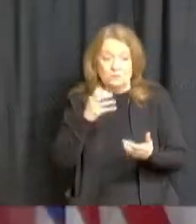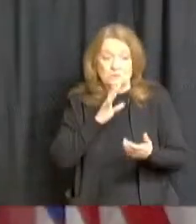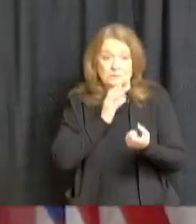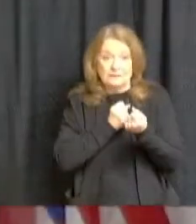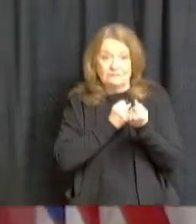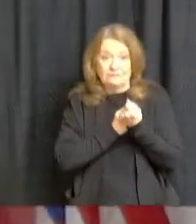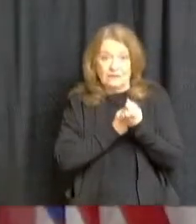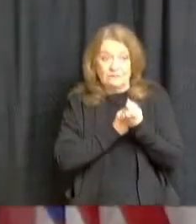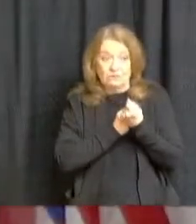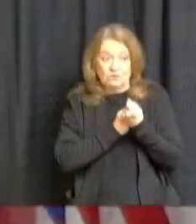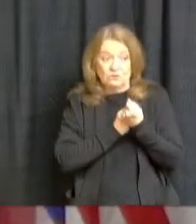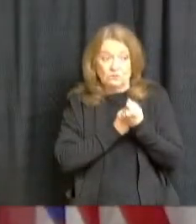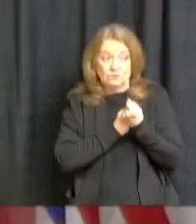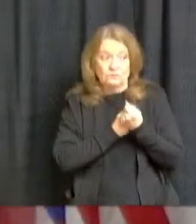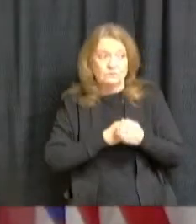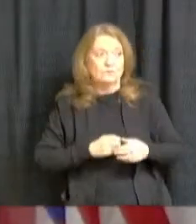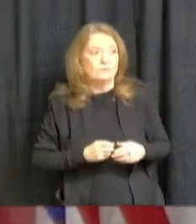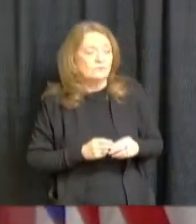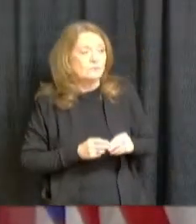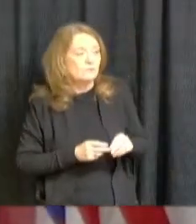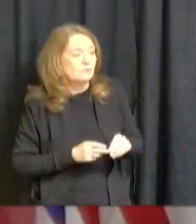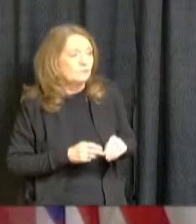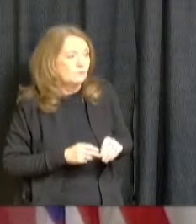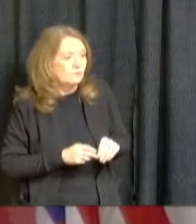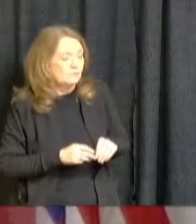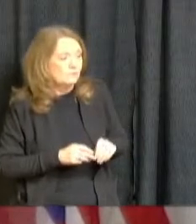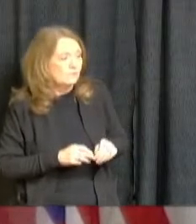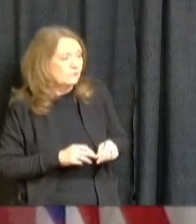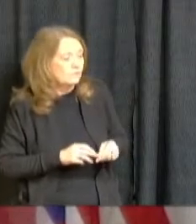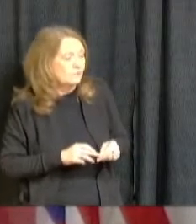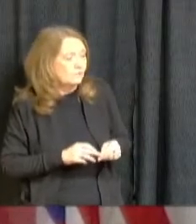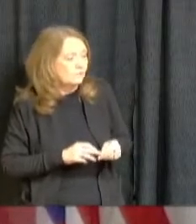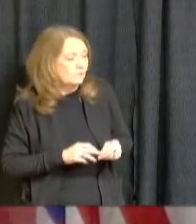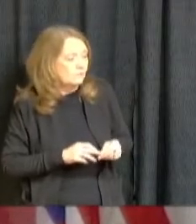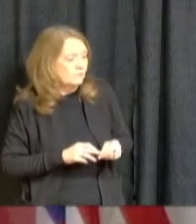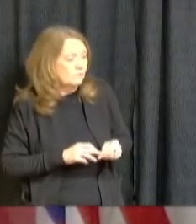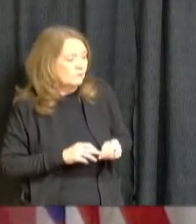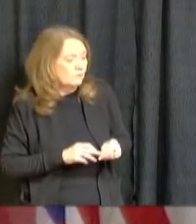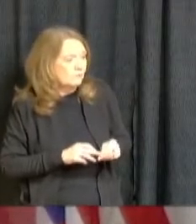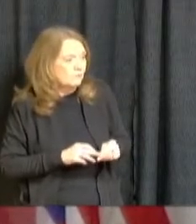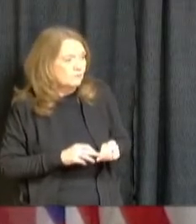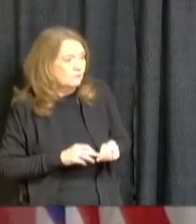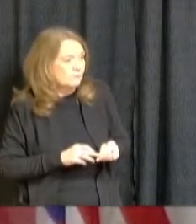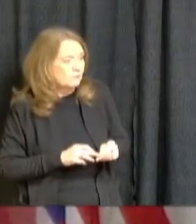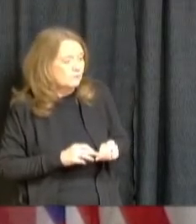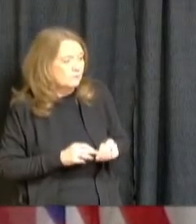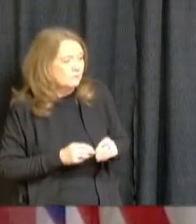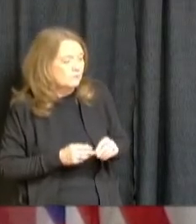Anyone?